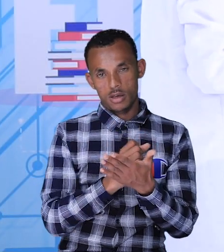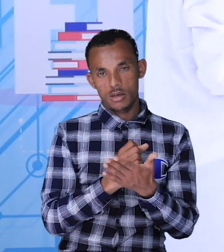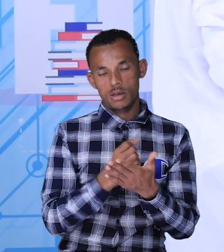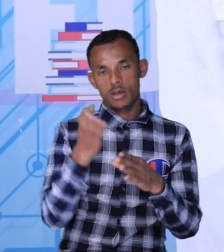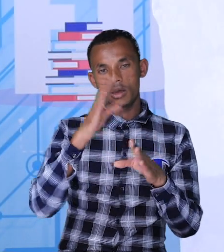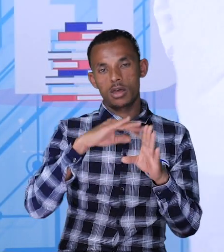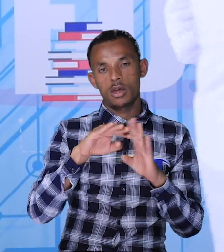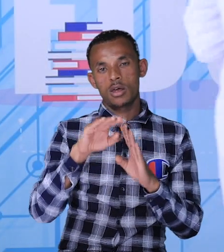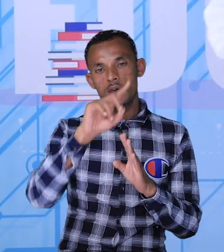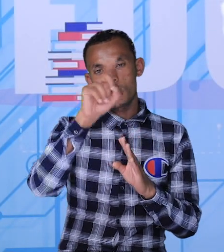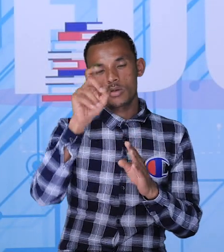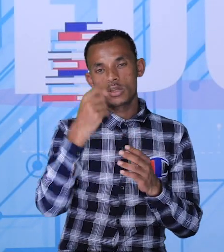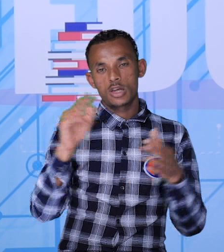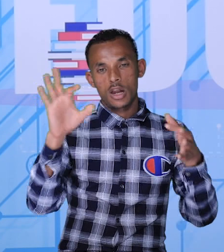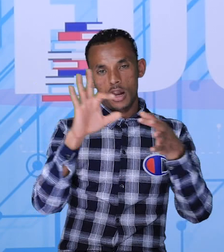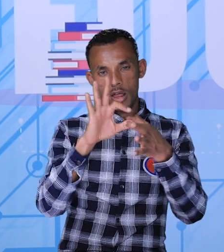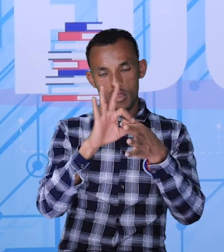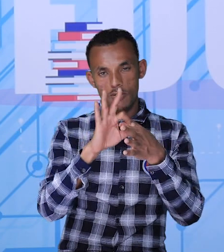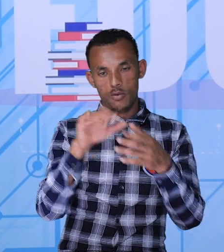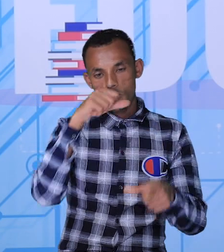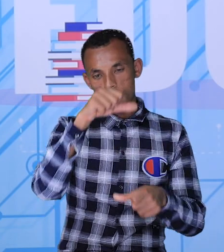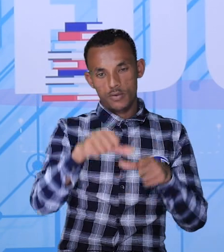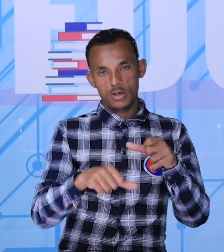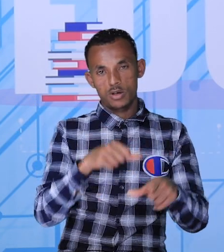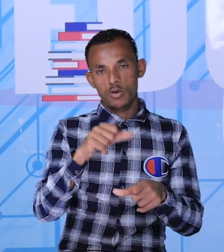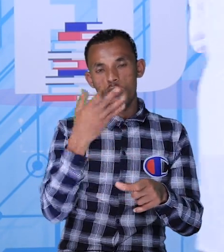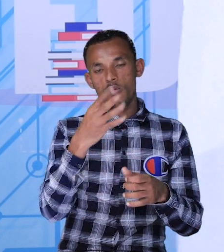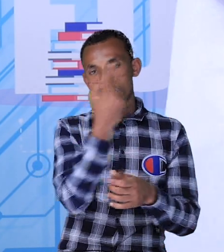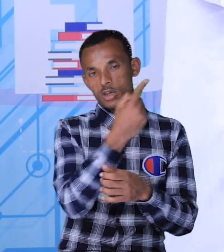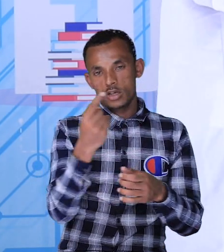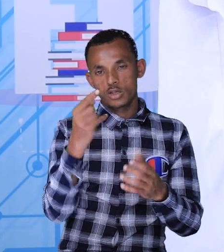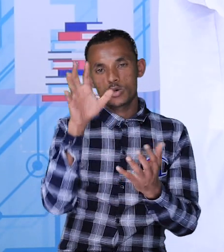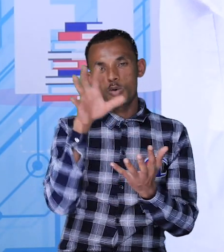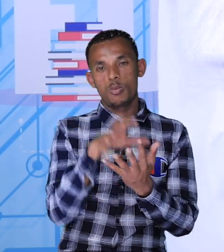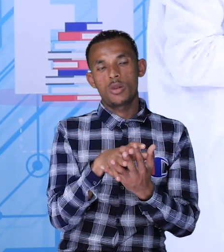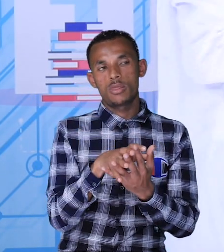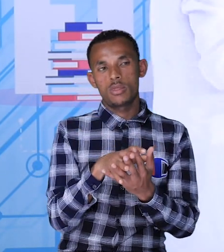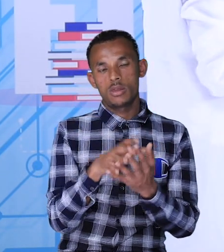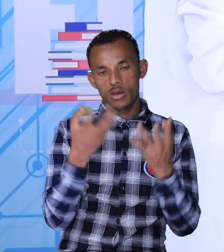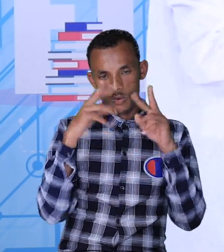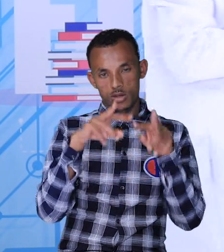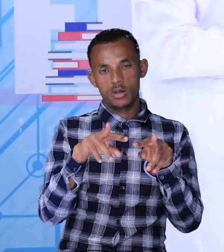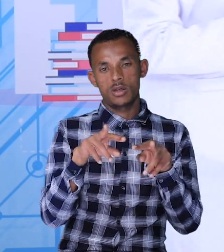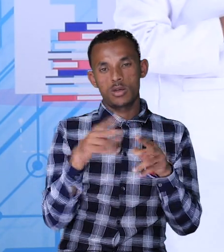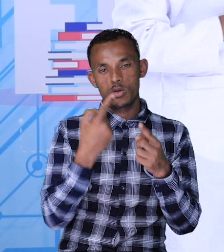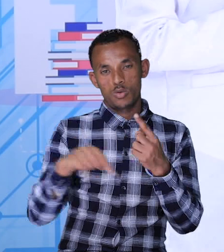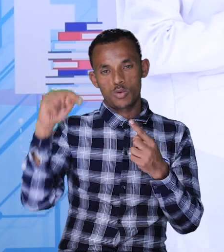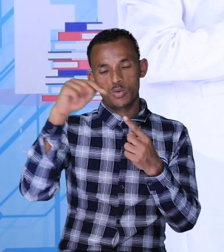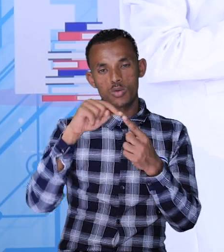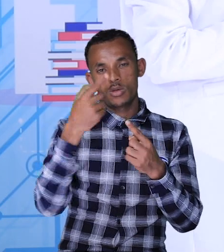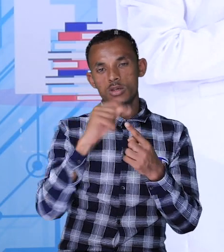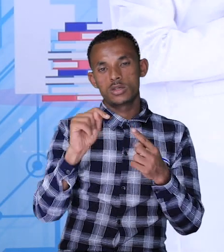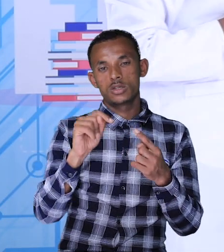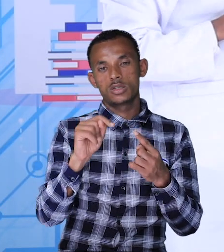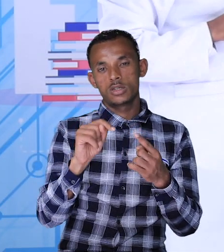into account the relative contribution of each component. It takes in consideration to the